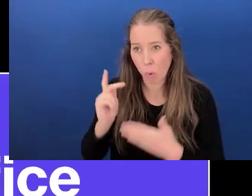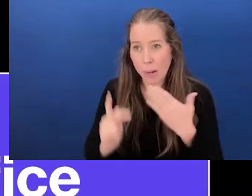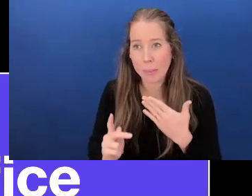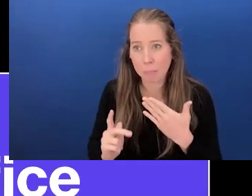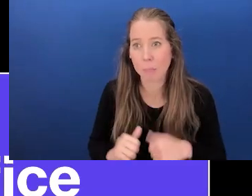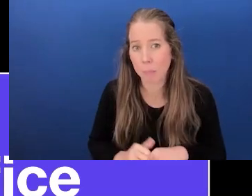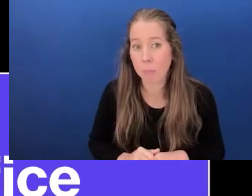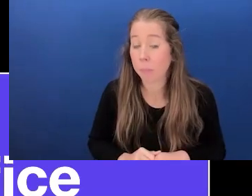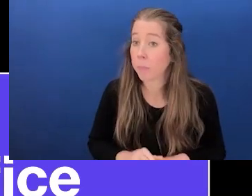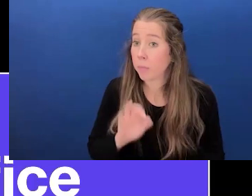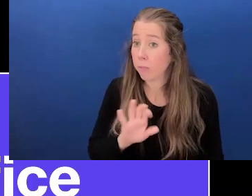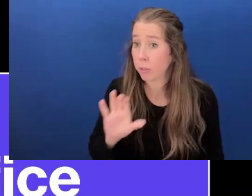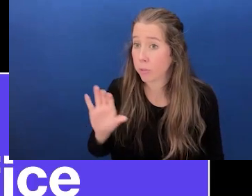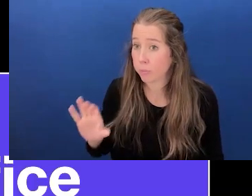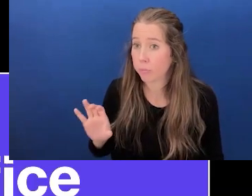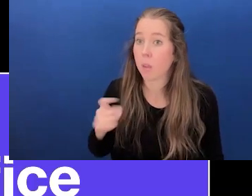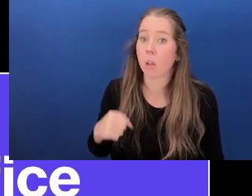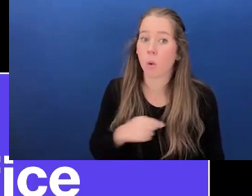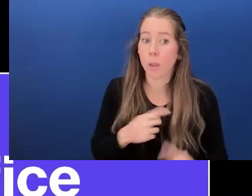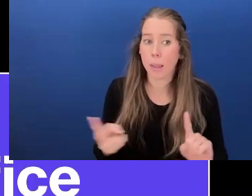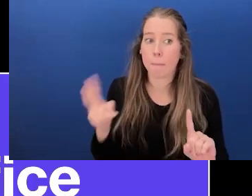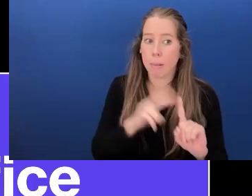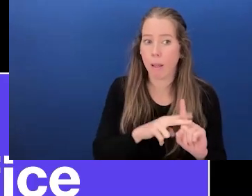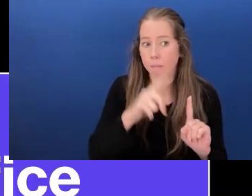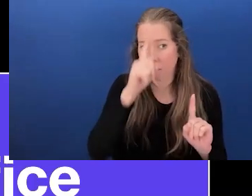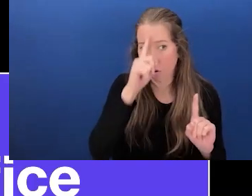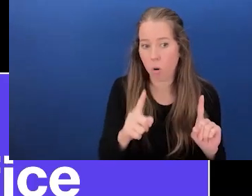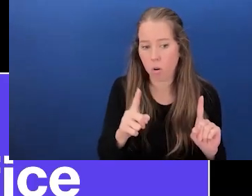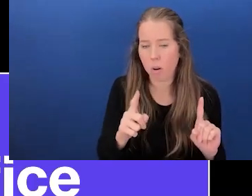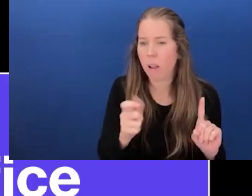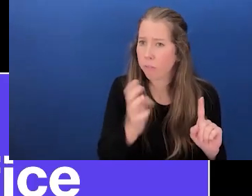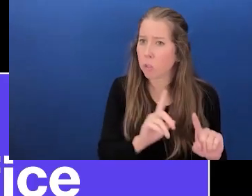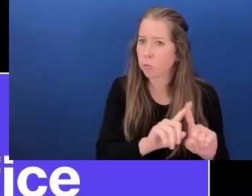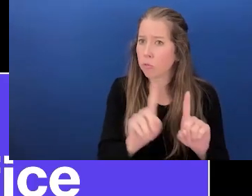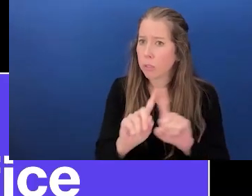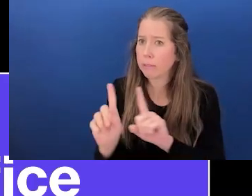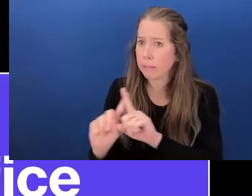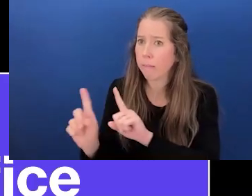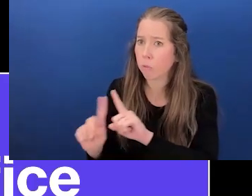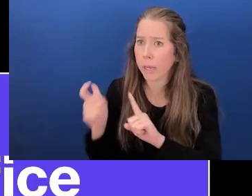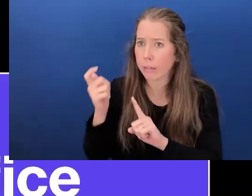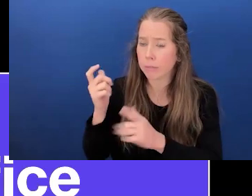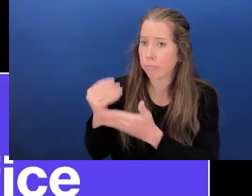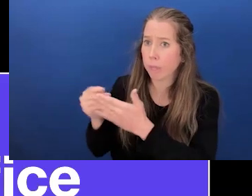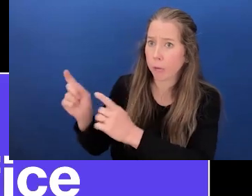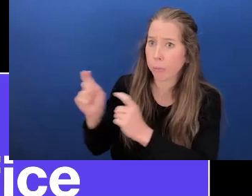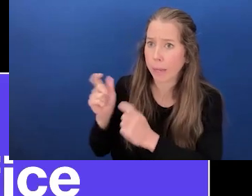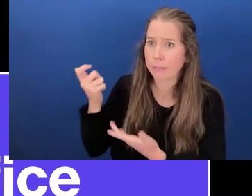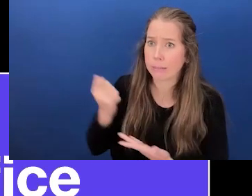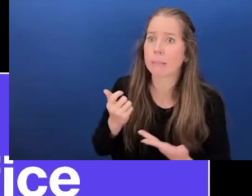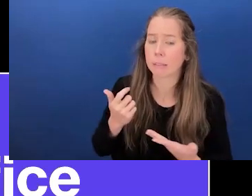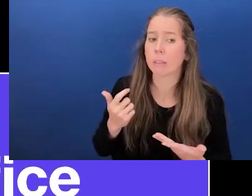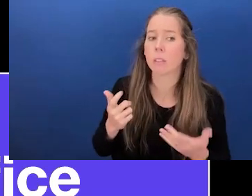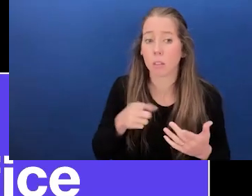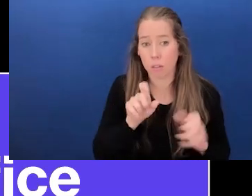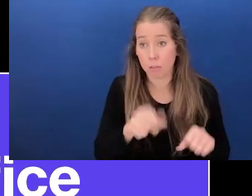And at Fresno City College, we applied for a few different grants. You